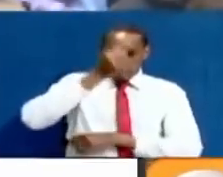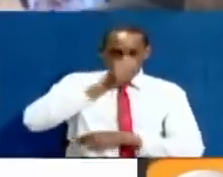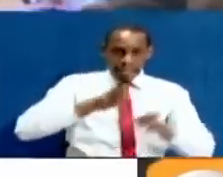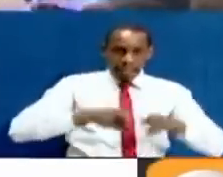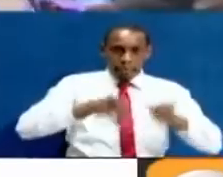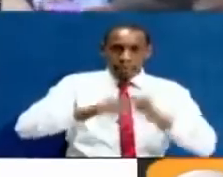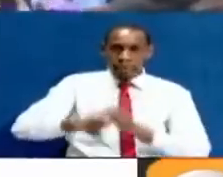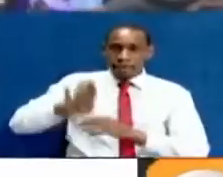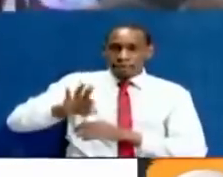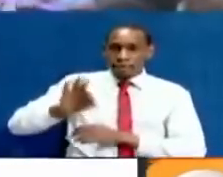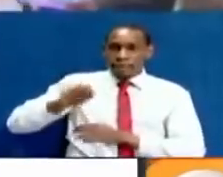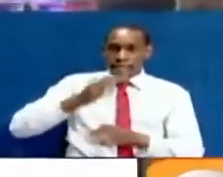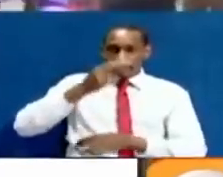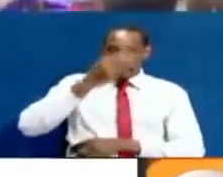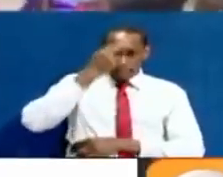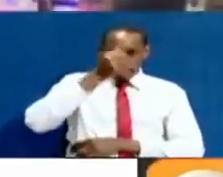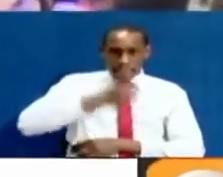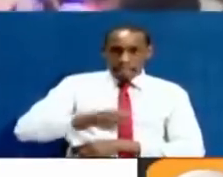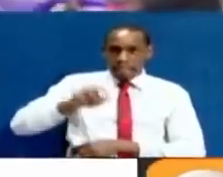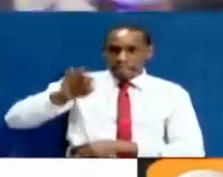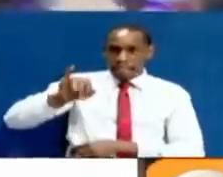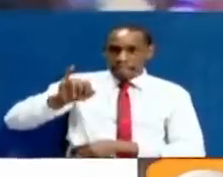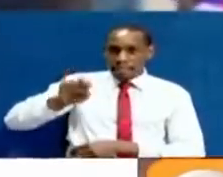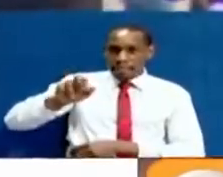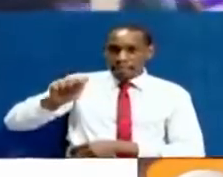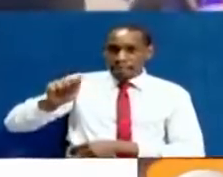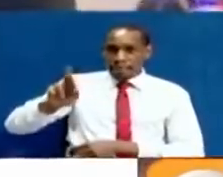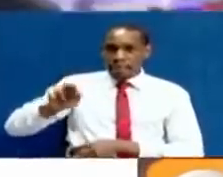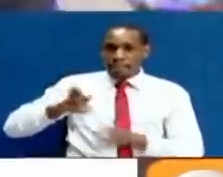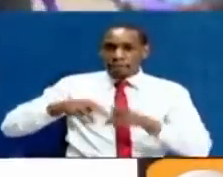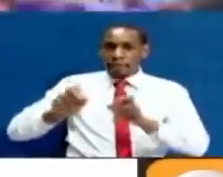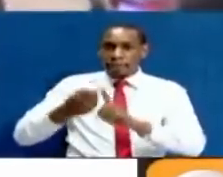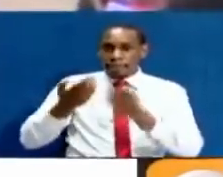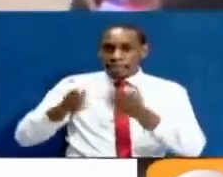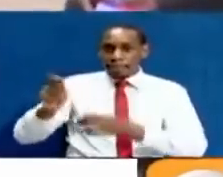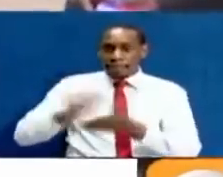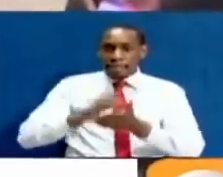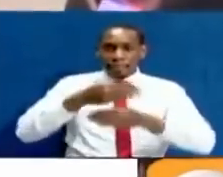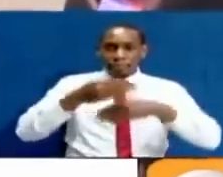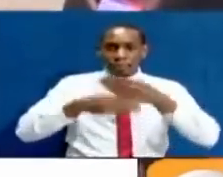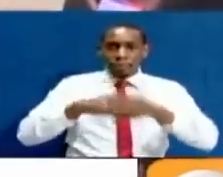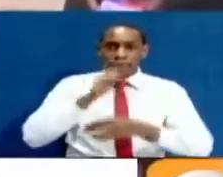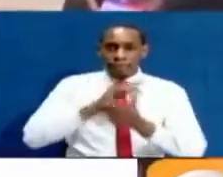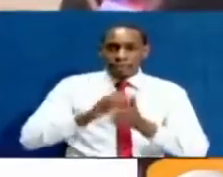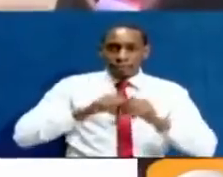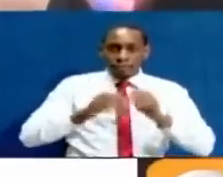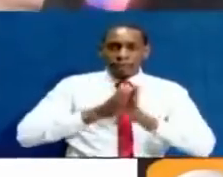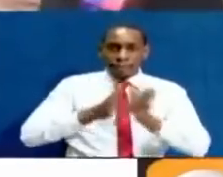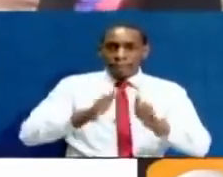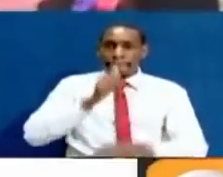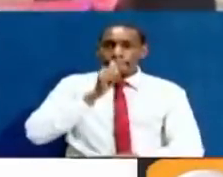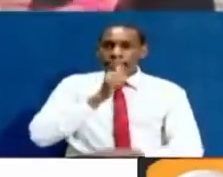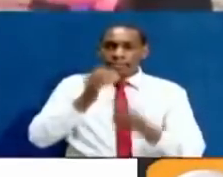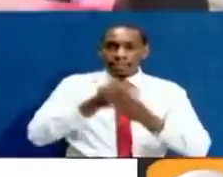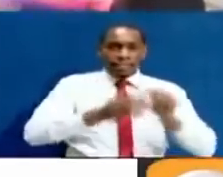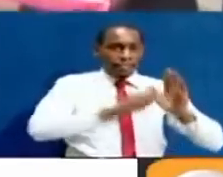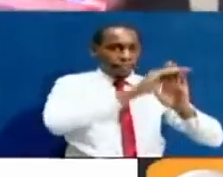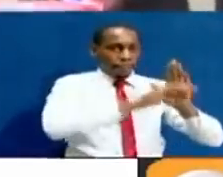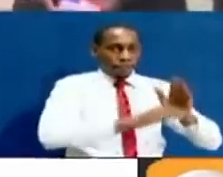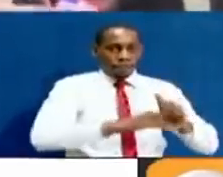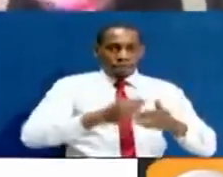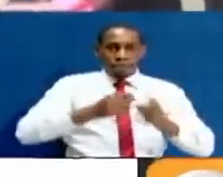the 43-kilometer Kajiado-Imaroro Roads, which are the first in the country to be constructed under the public-private partnership program